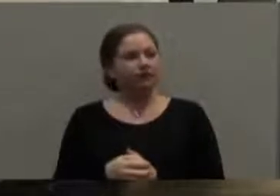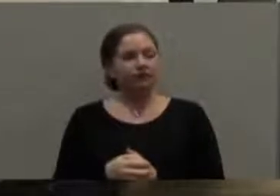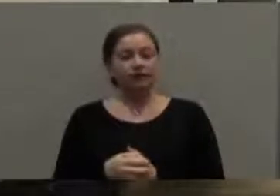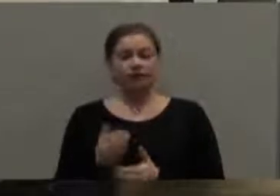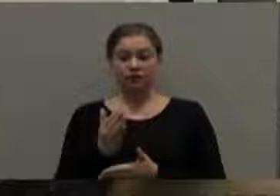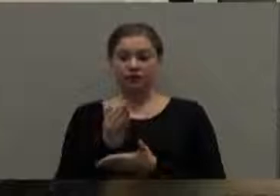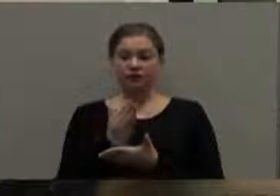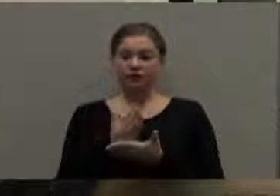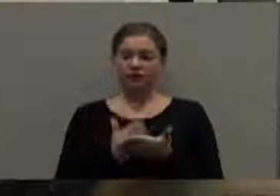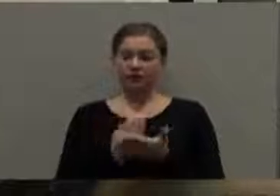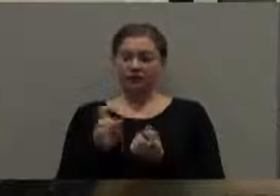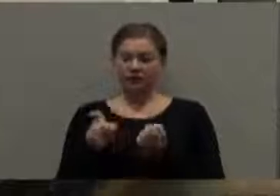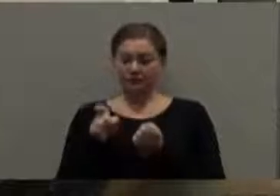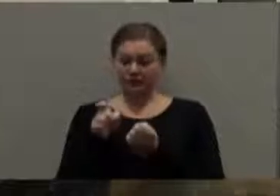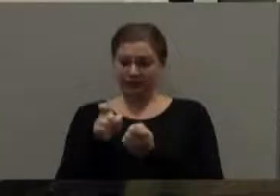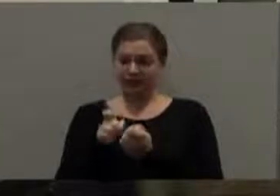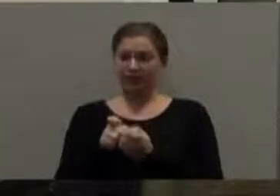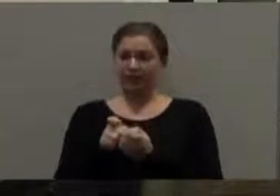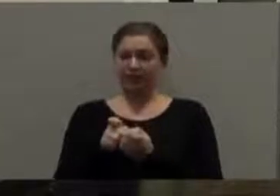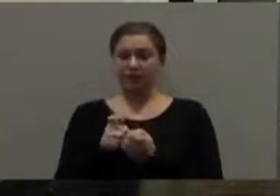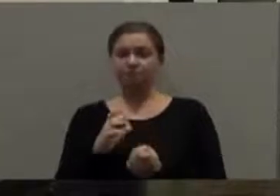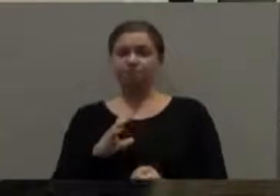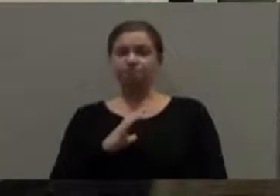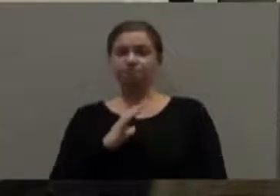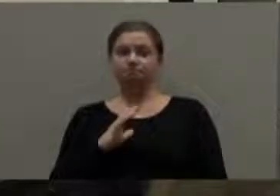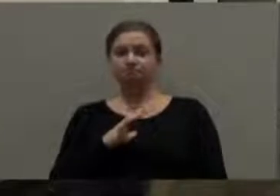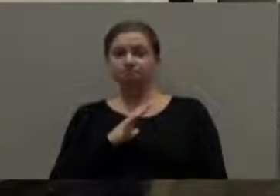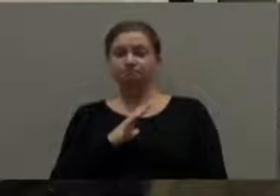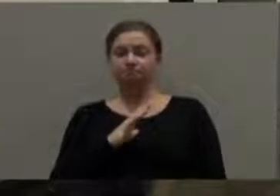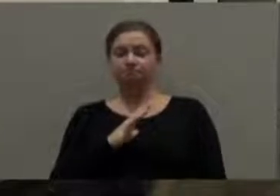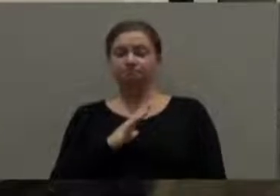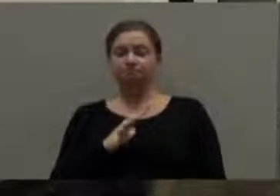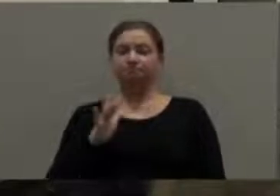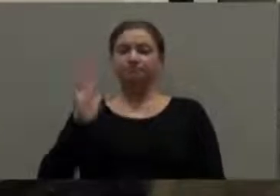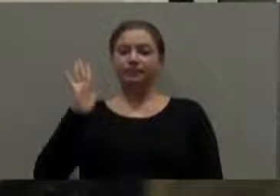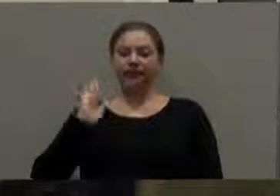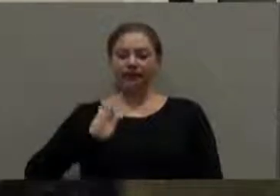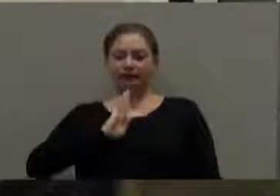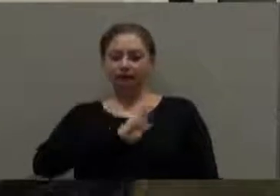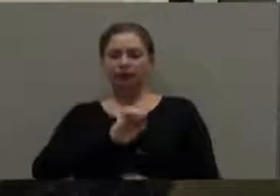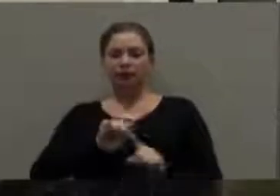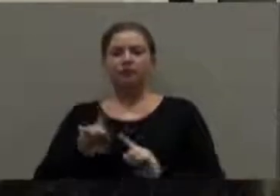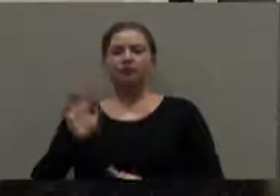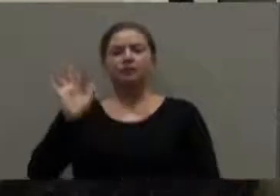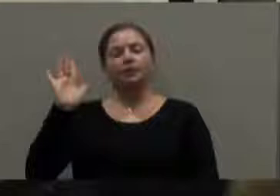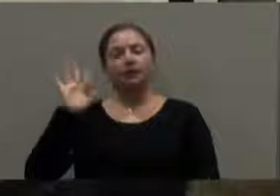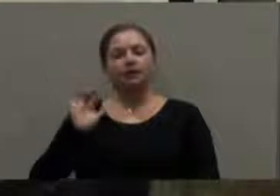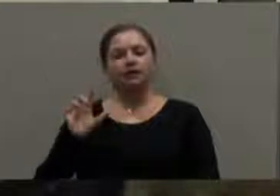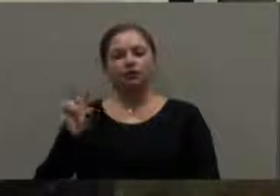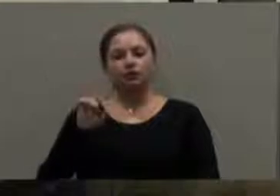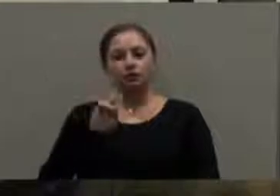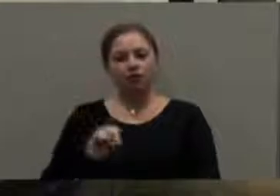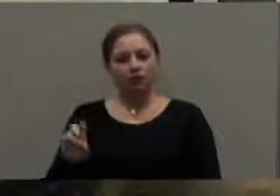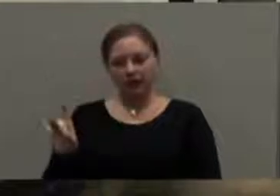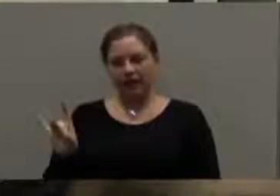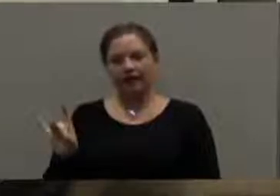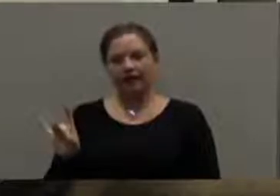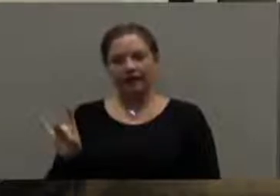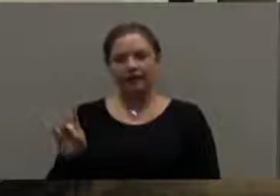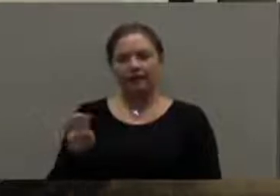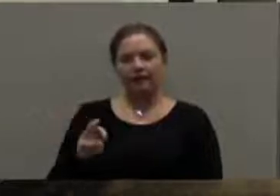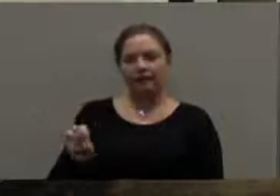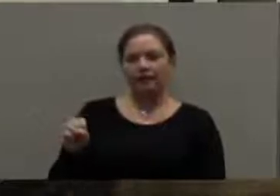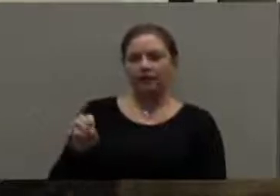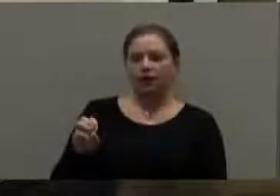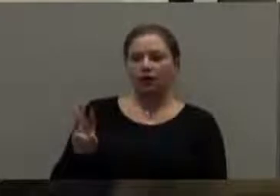precedent for this board, but that was back in 2008. I believe Ms. Owen found some of that